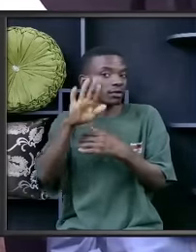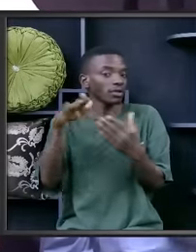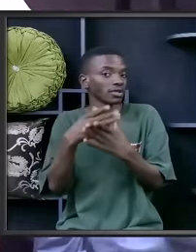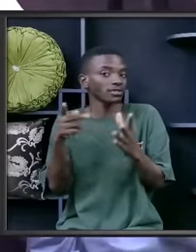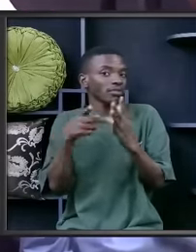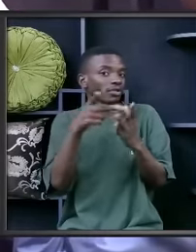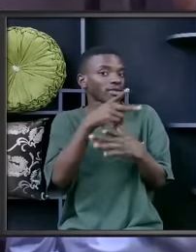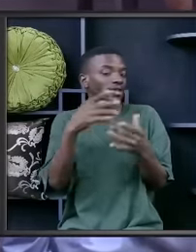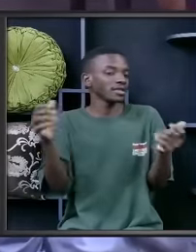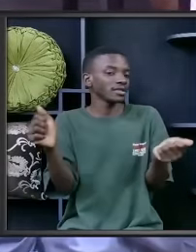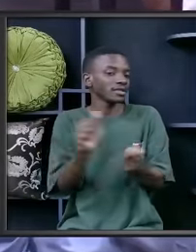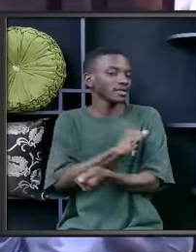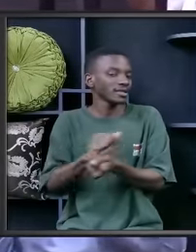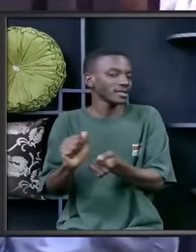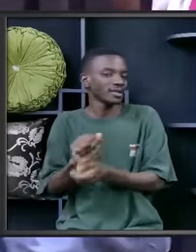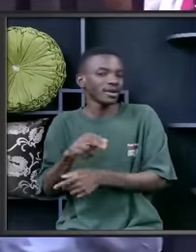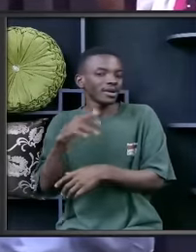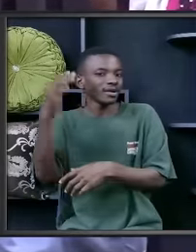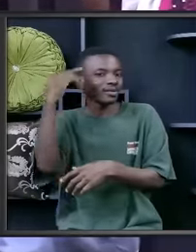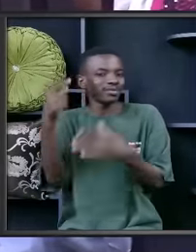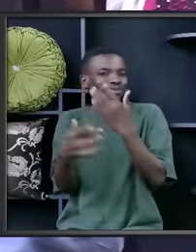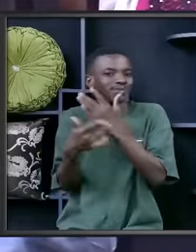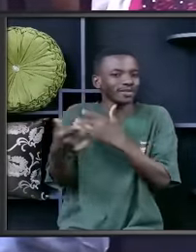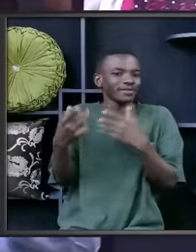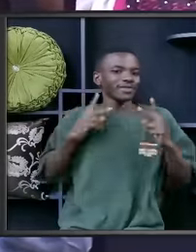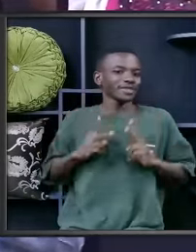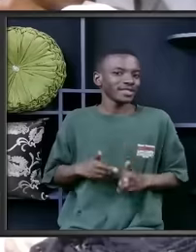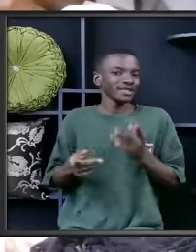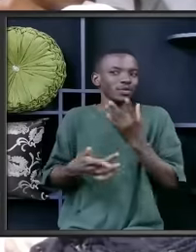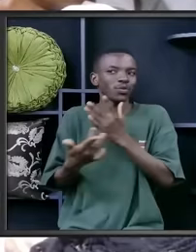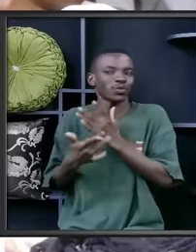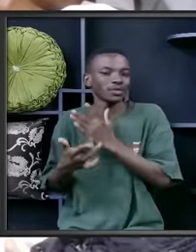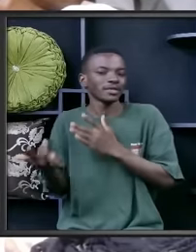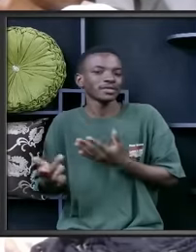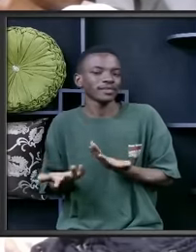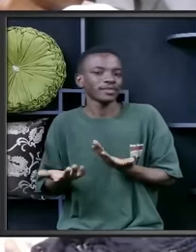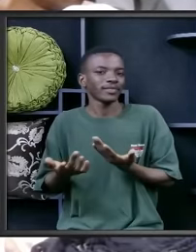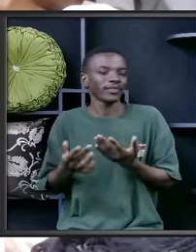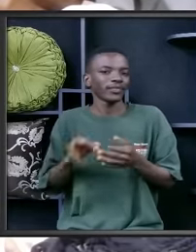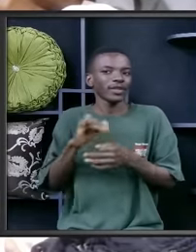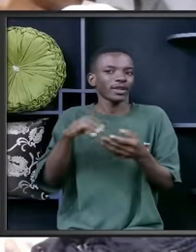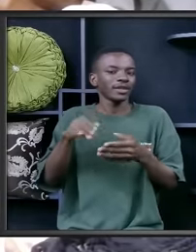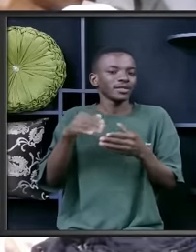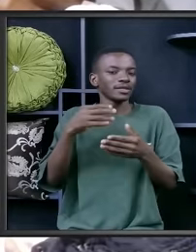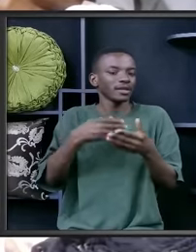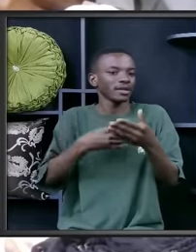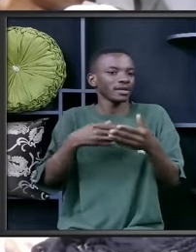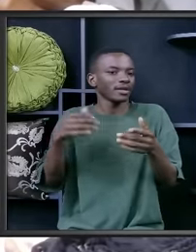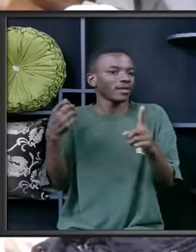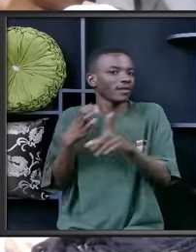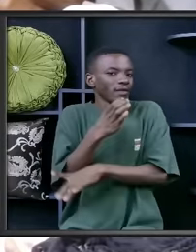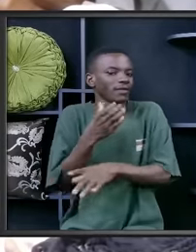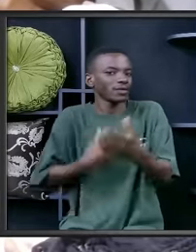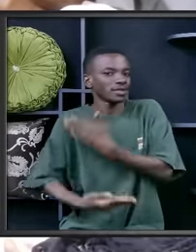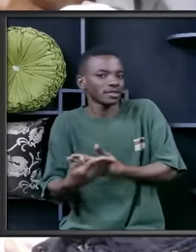assaults, everything, punch, everything, wounds for body, physical wounds. Now that day, where he come out to my baby for my stomach, now he